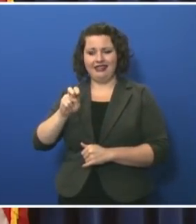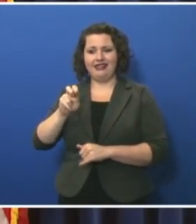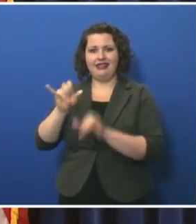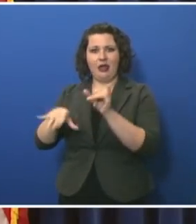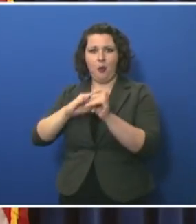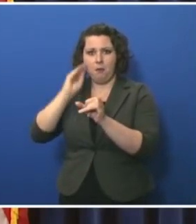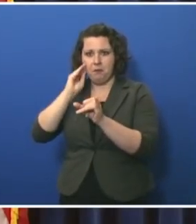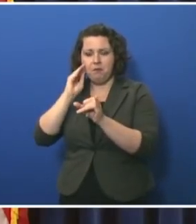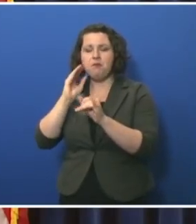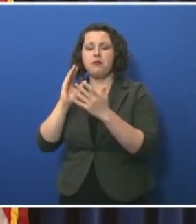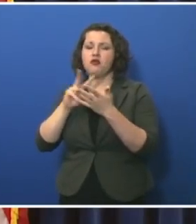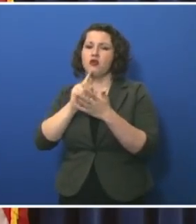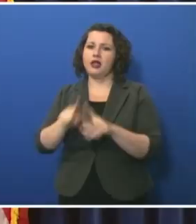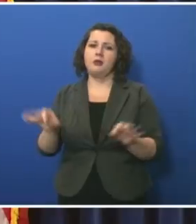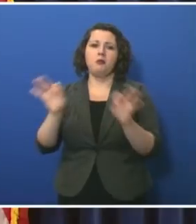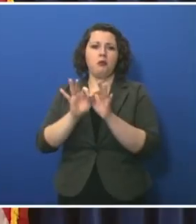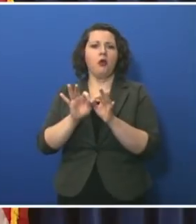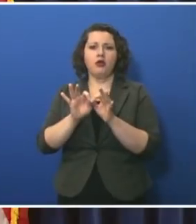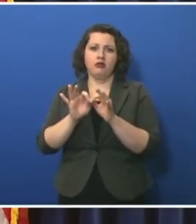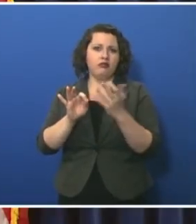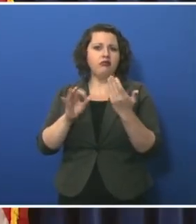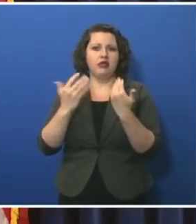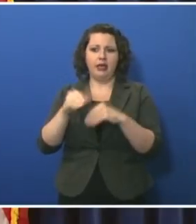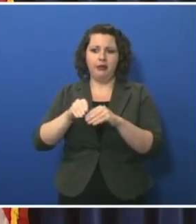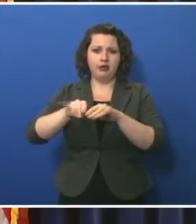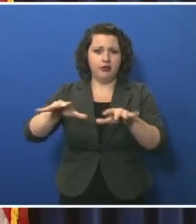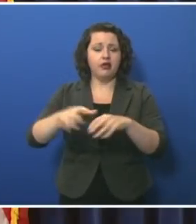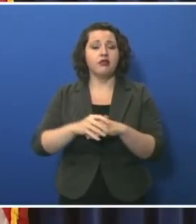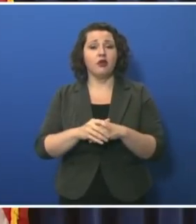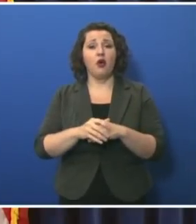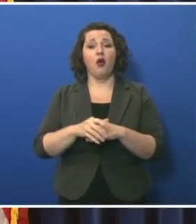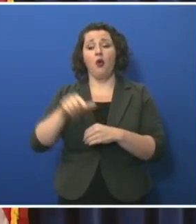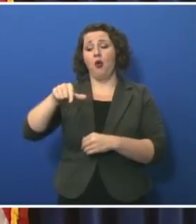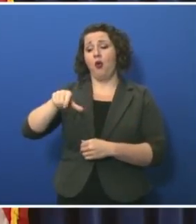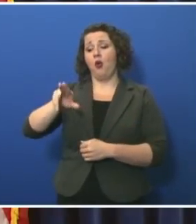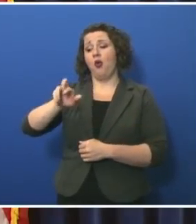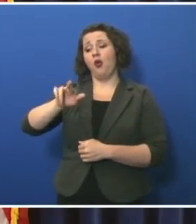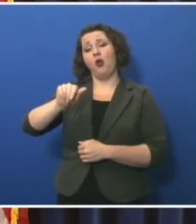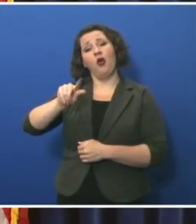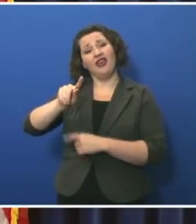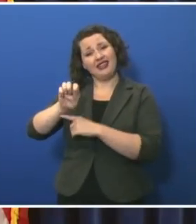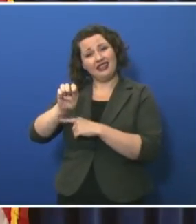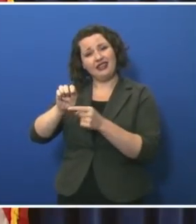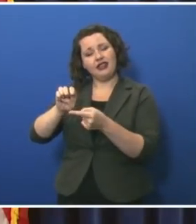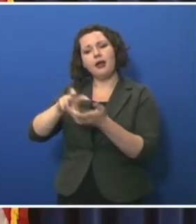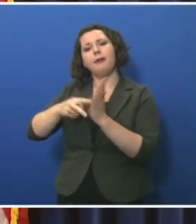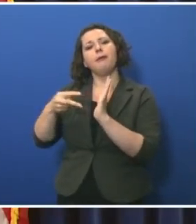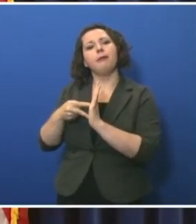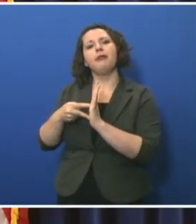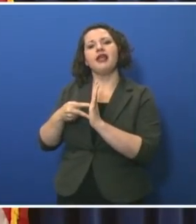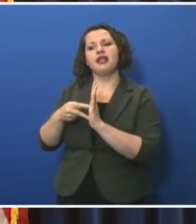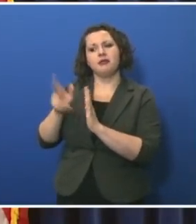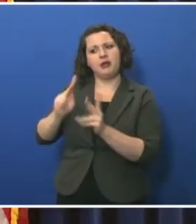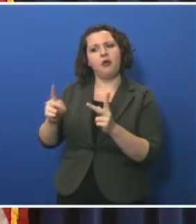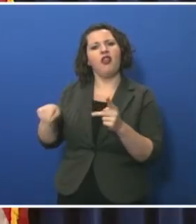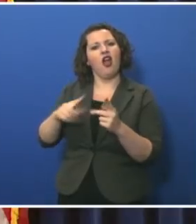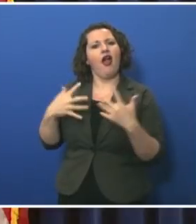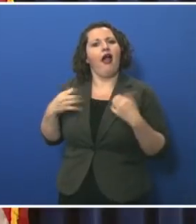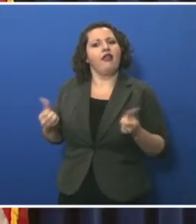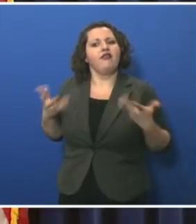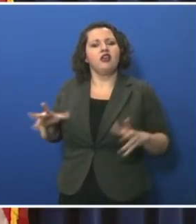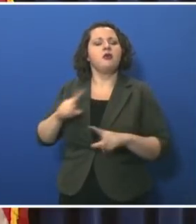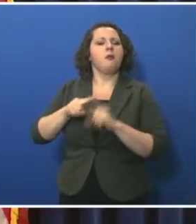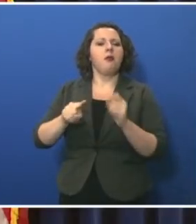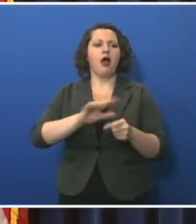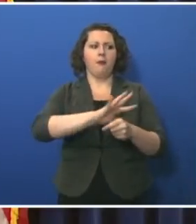virus. So in particular, when we talk about quarantine, that's going to apply to people who are currently healthy, but who have had an exposure